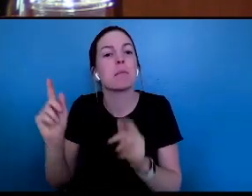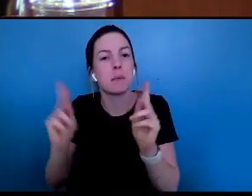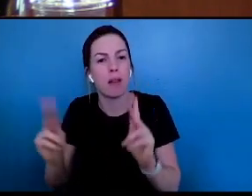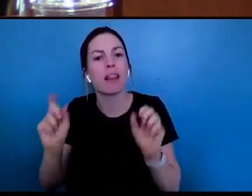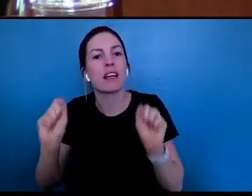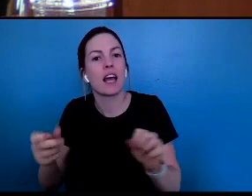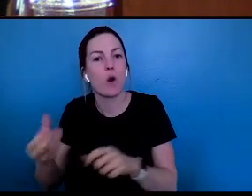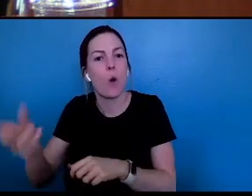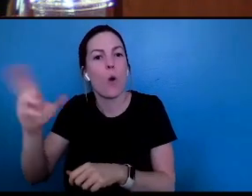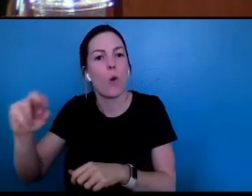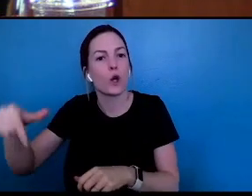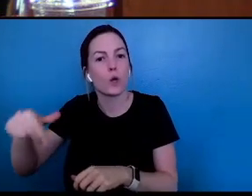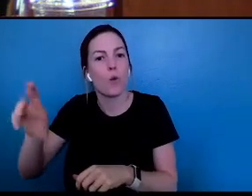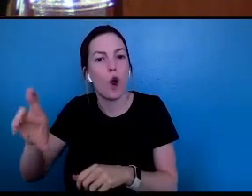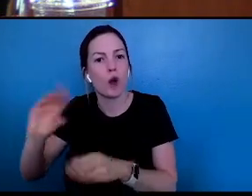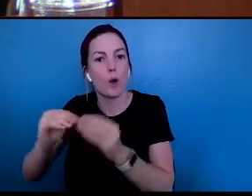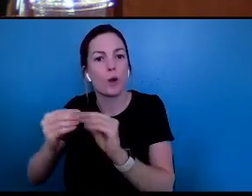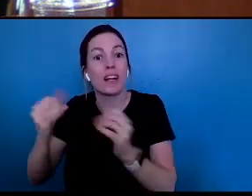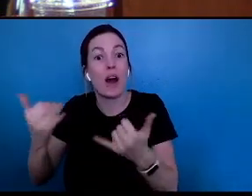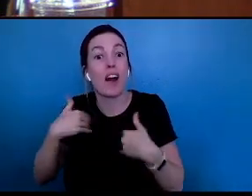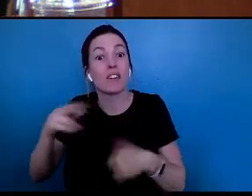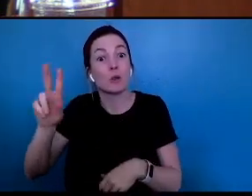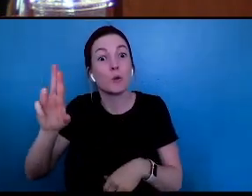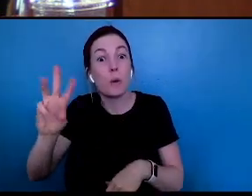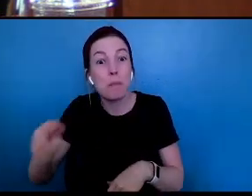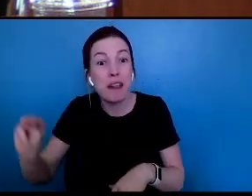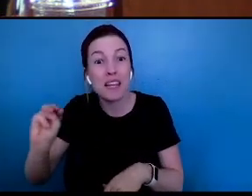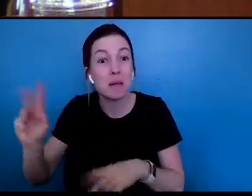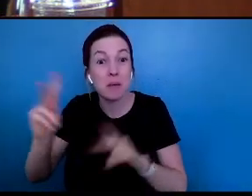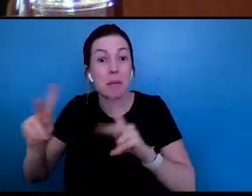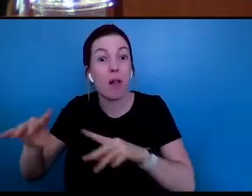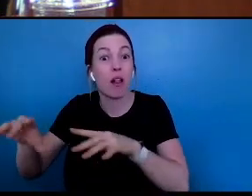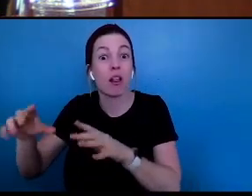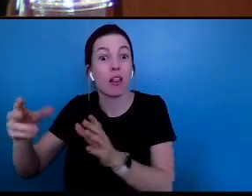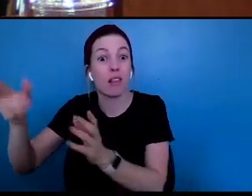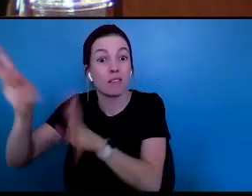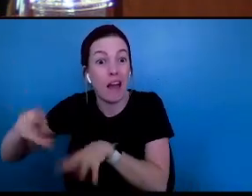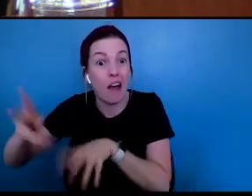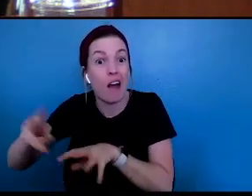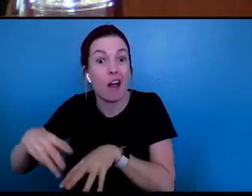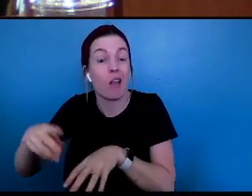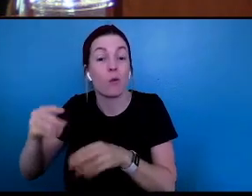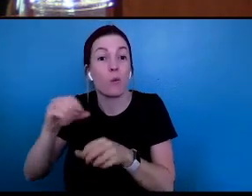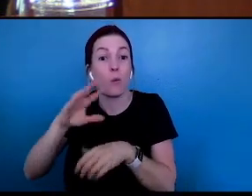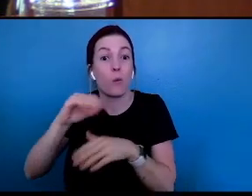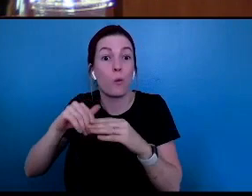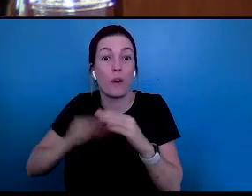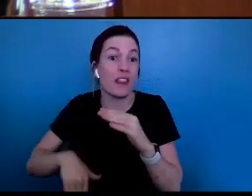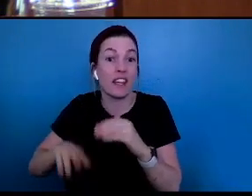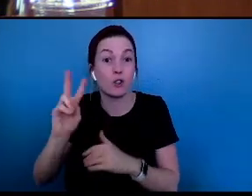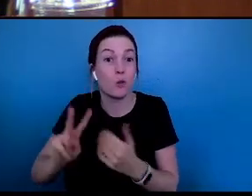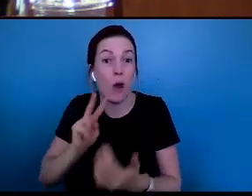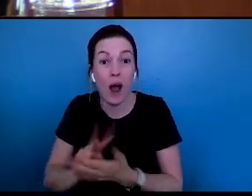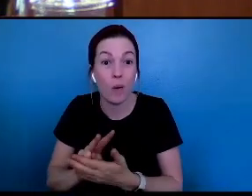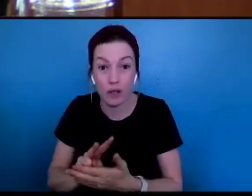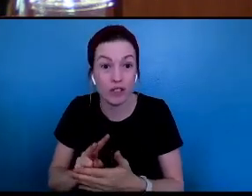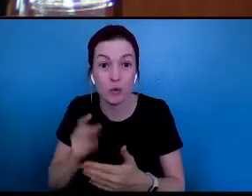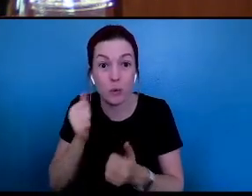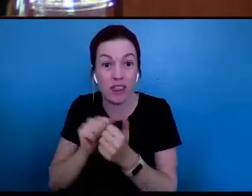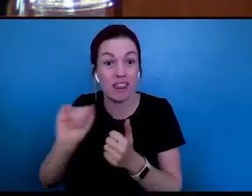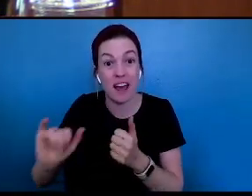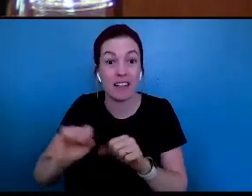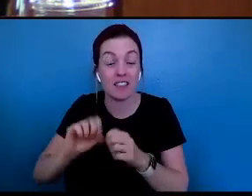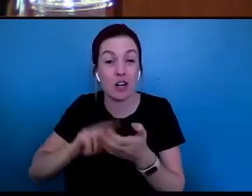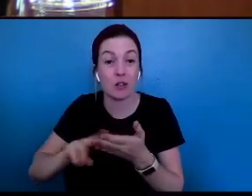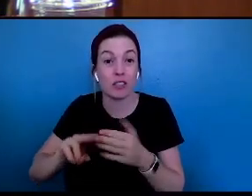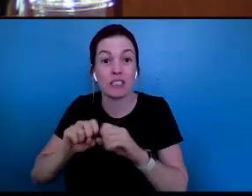2 million adoption within like the first 24 hours of introducing this contact tracing system, which held until Delta and